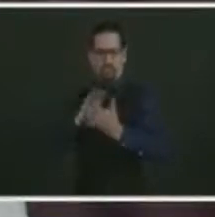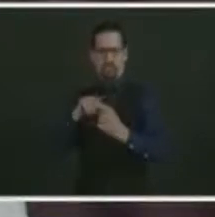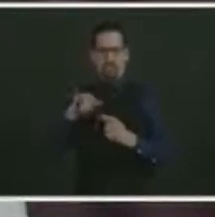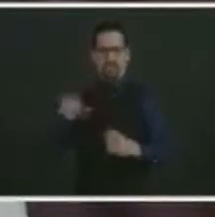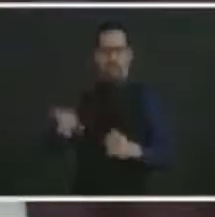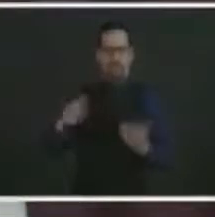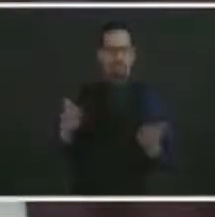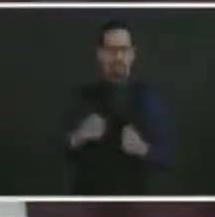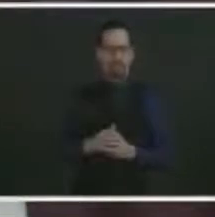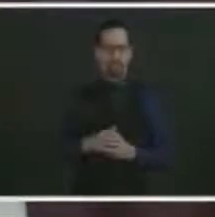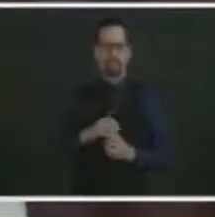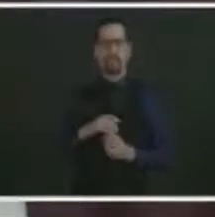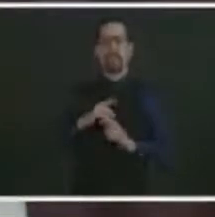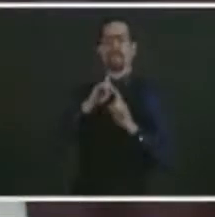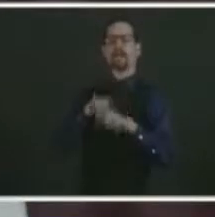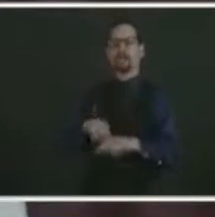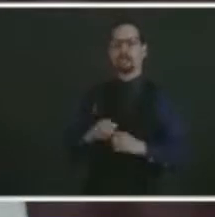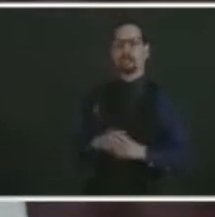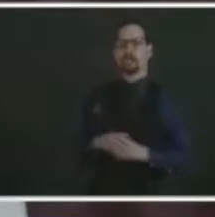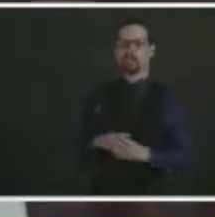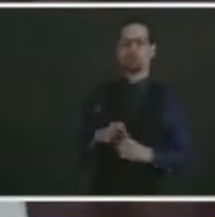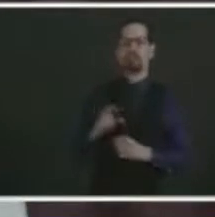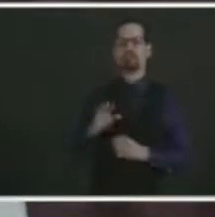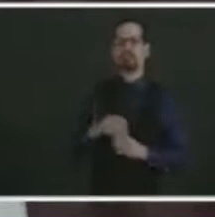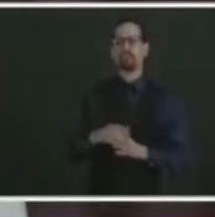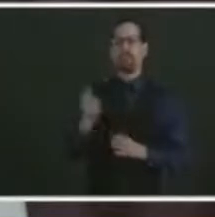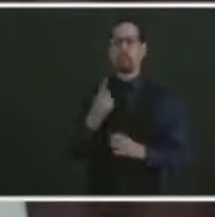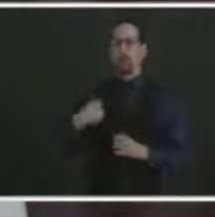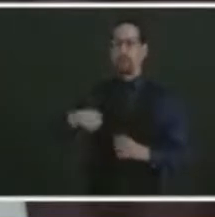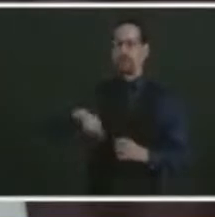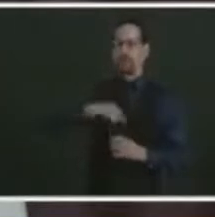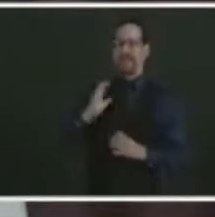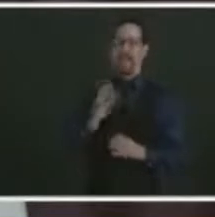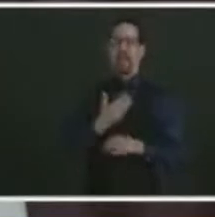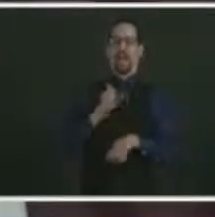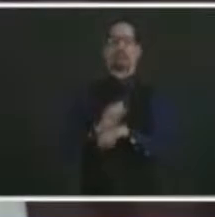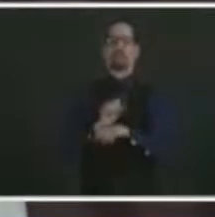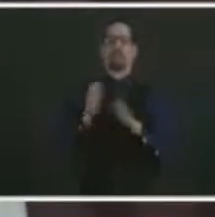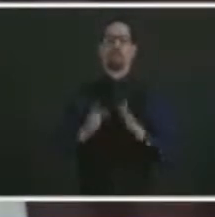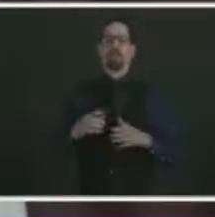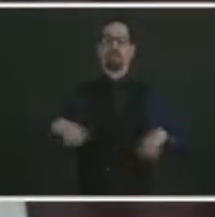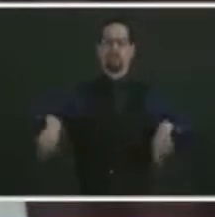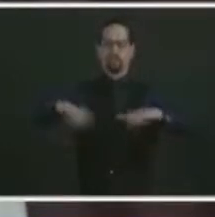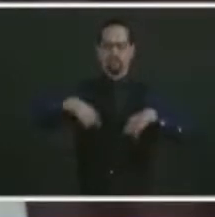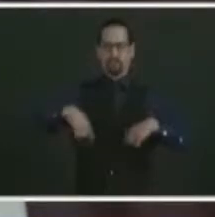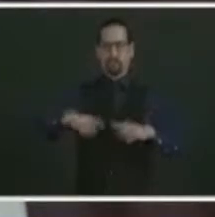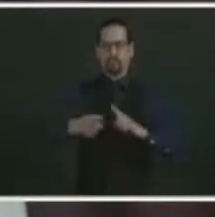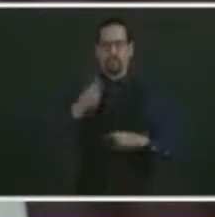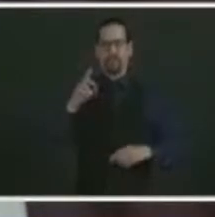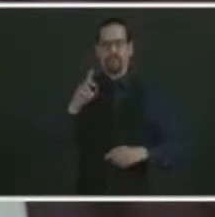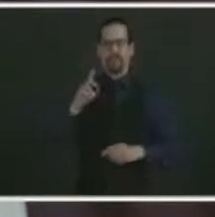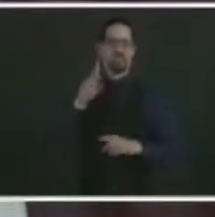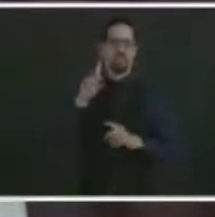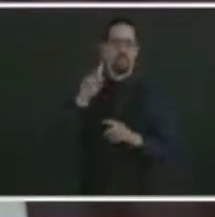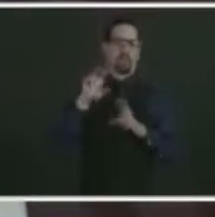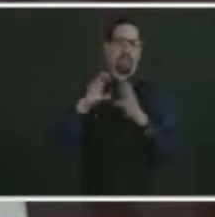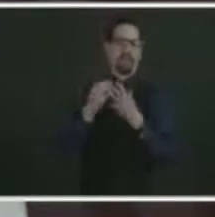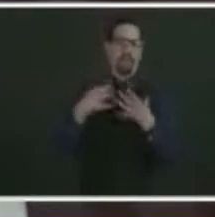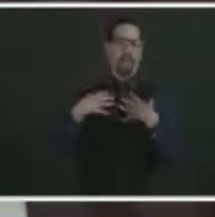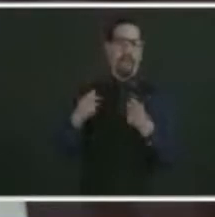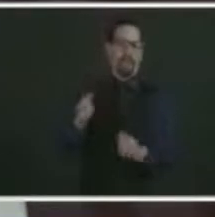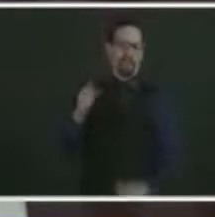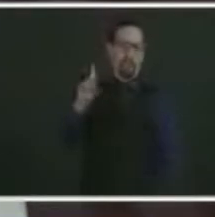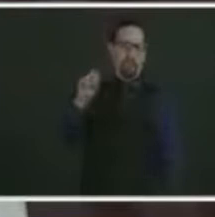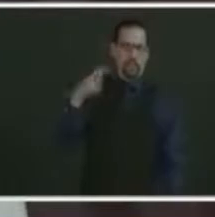that our employees at the Rhode Island Department of Health, and we'll welcome it from other state employees,